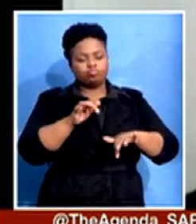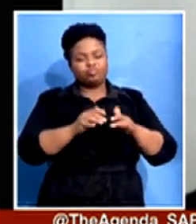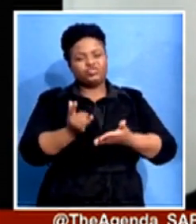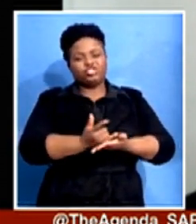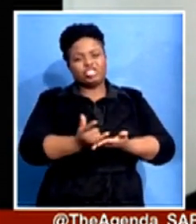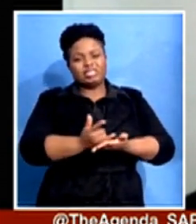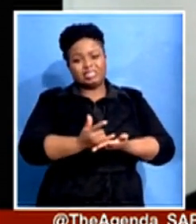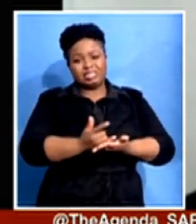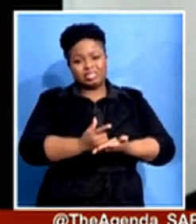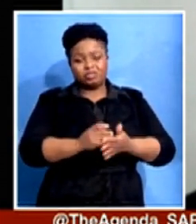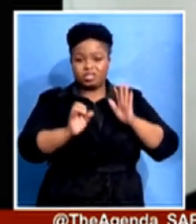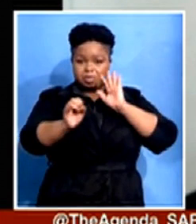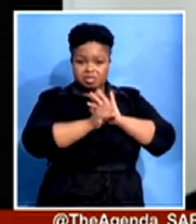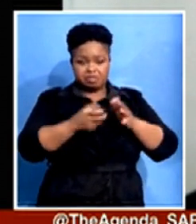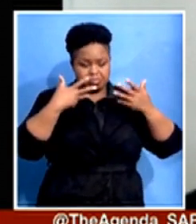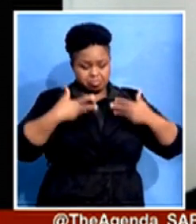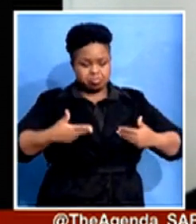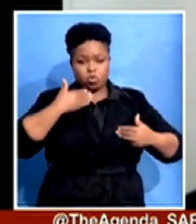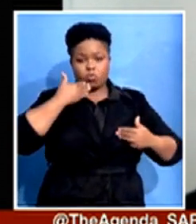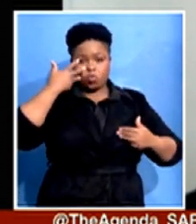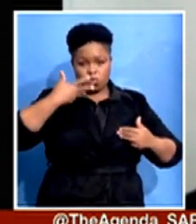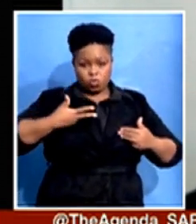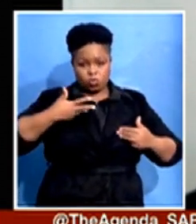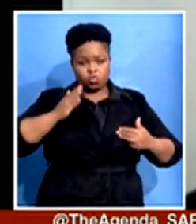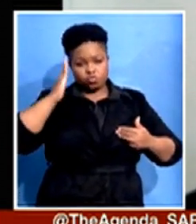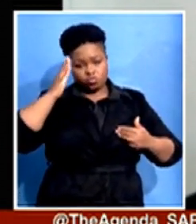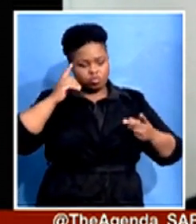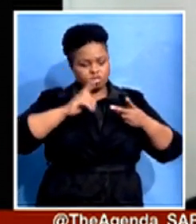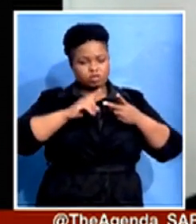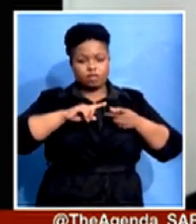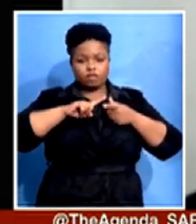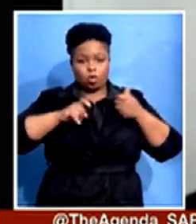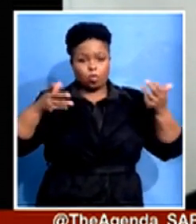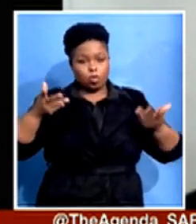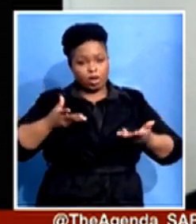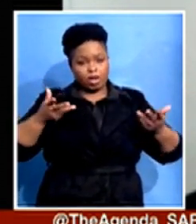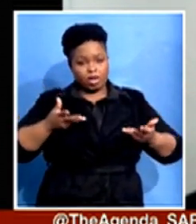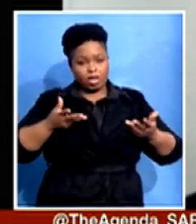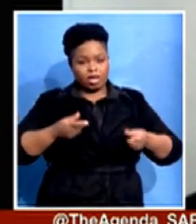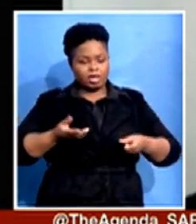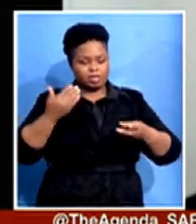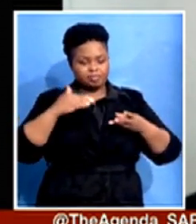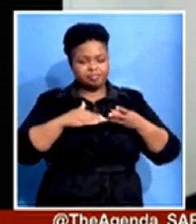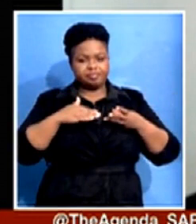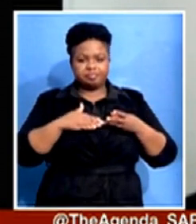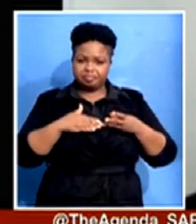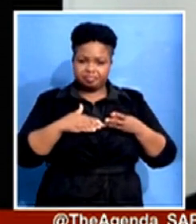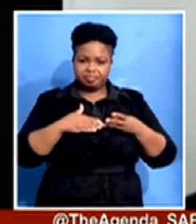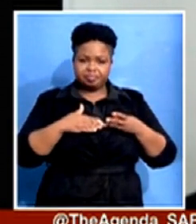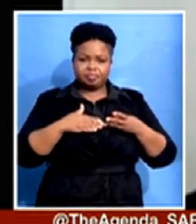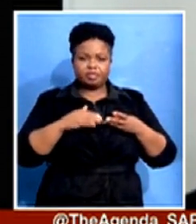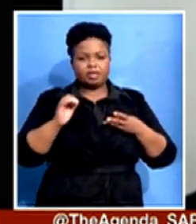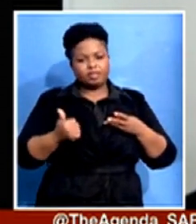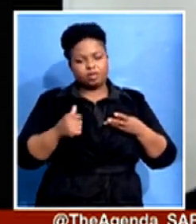and also identify the media houses that they represent, and then post their